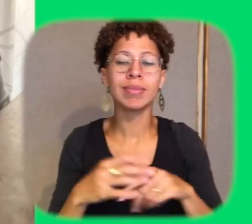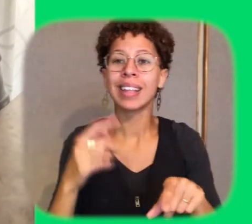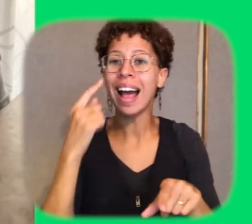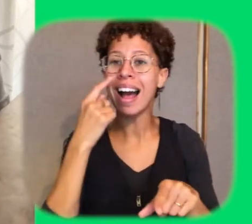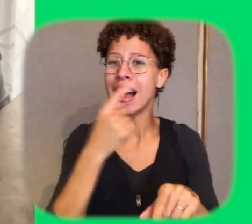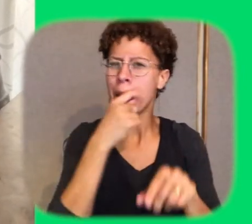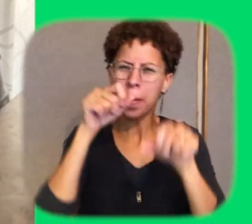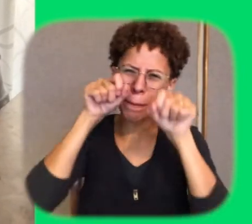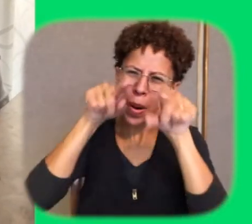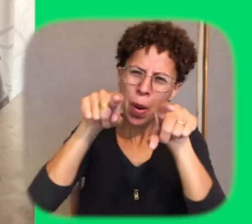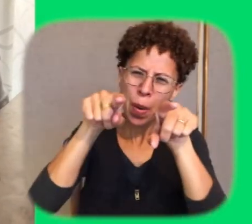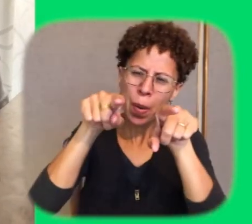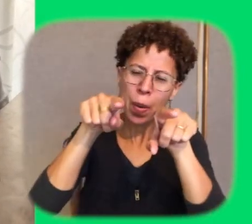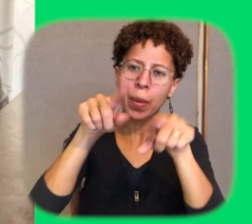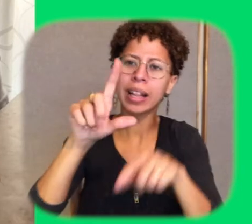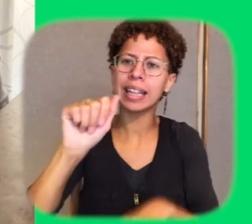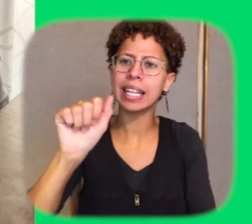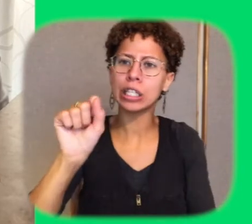Yeah.